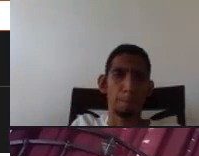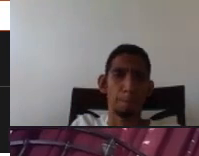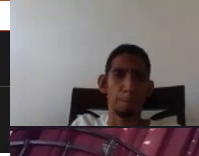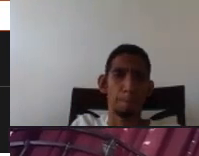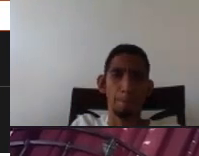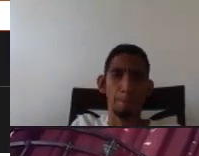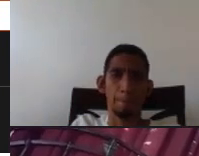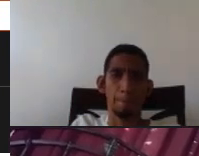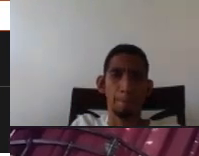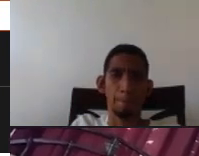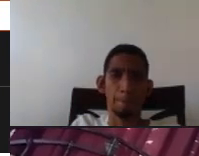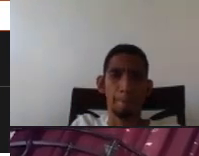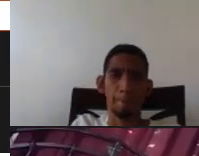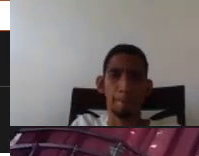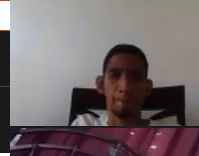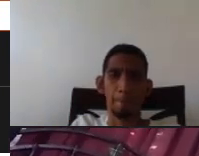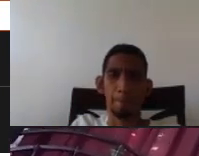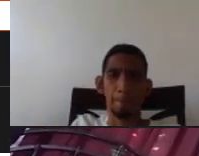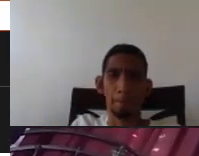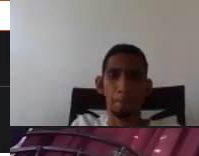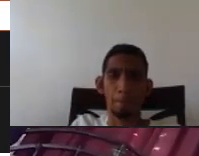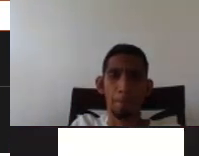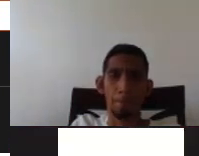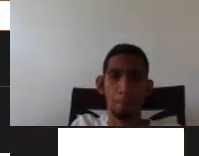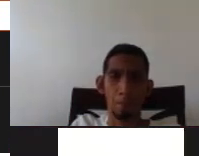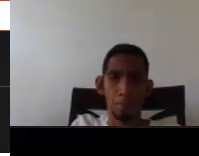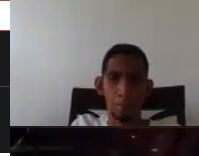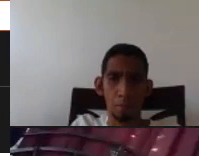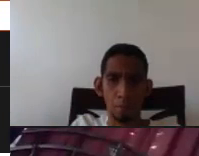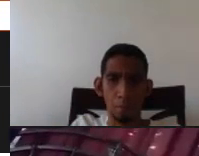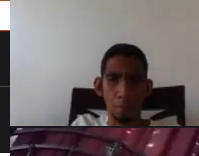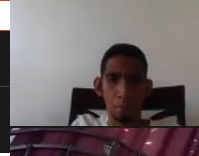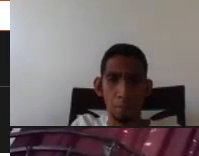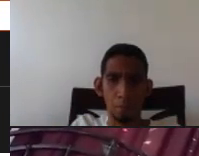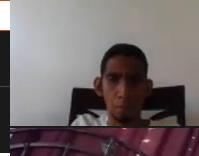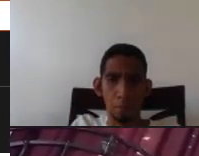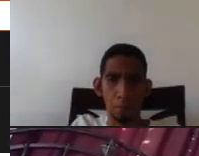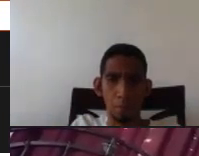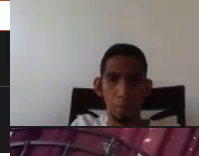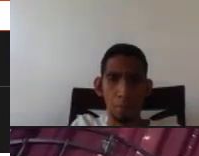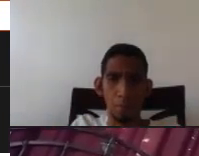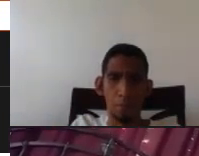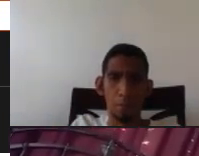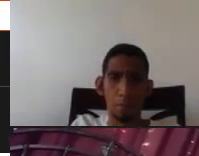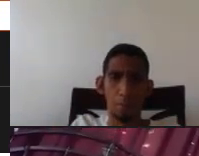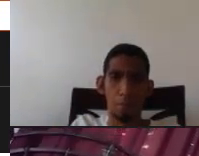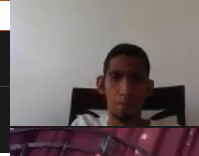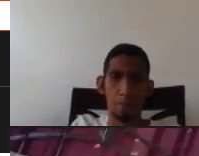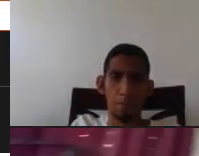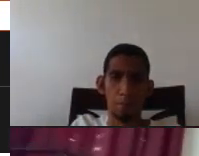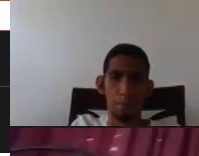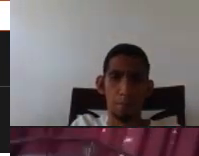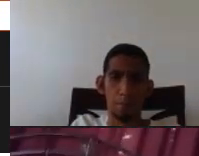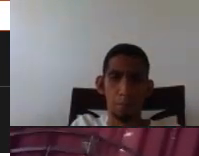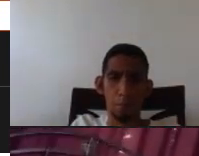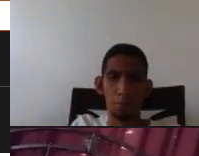involved in determining what data is collected, in what the lab analysis does with it, what research is conducted, and how the data